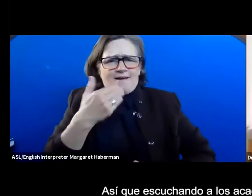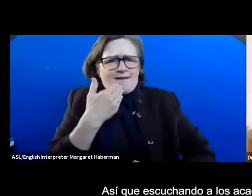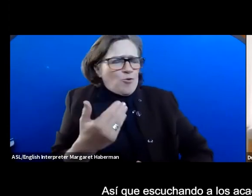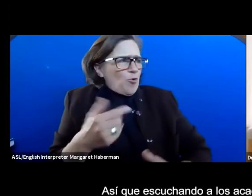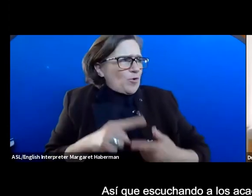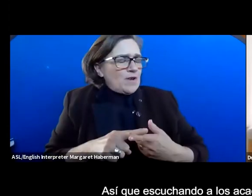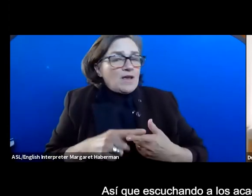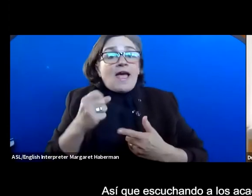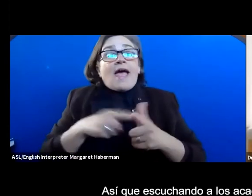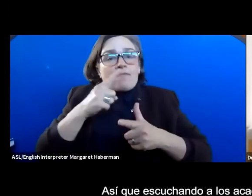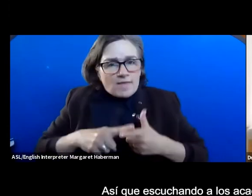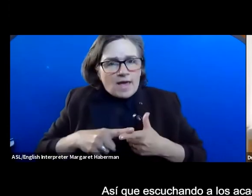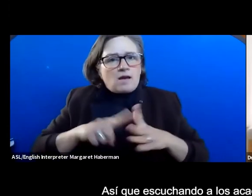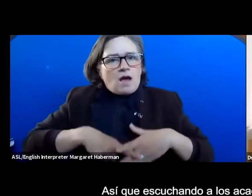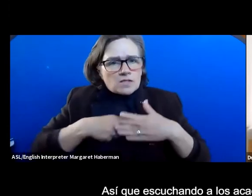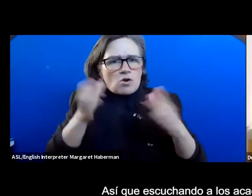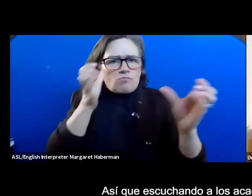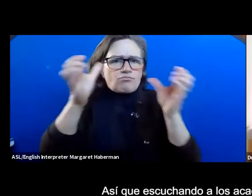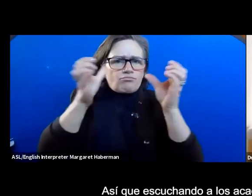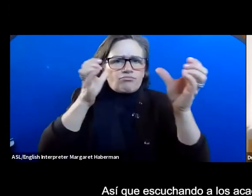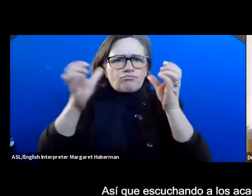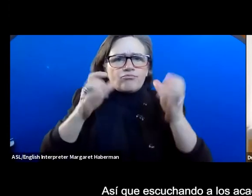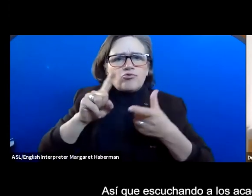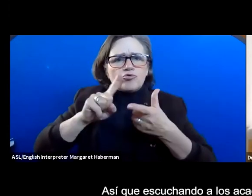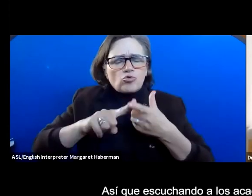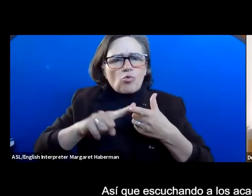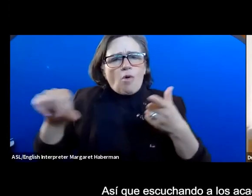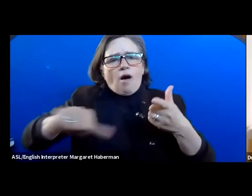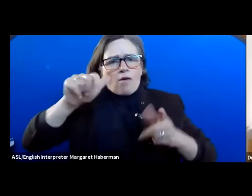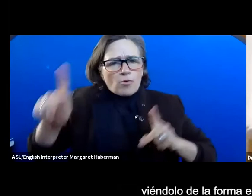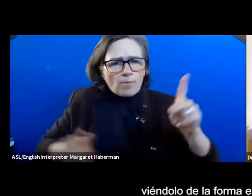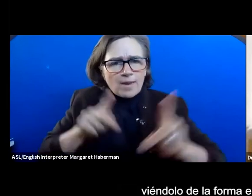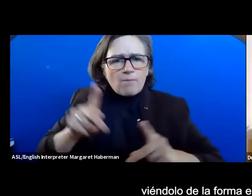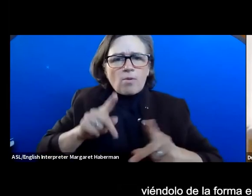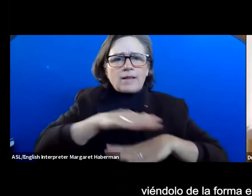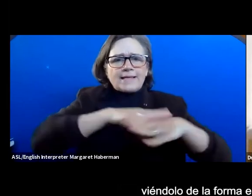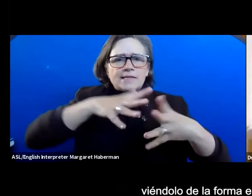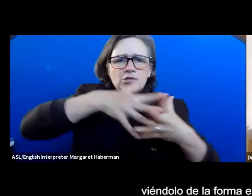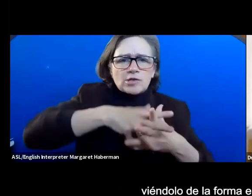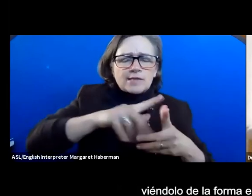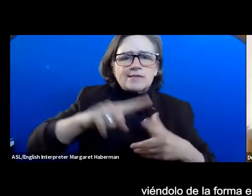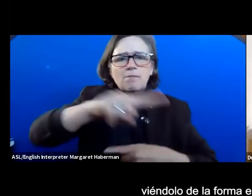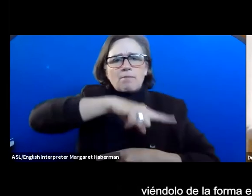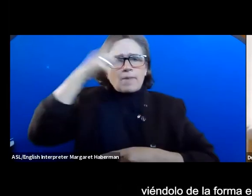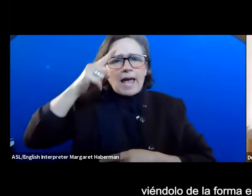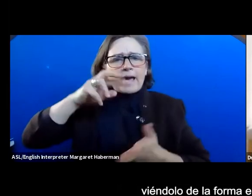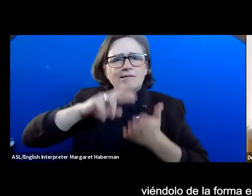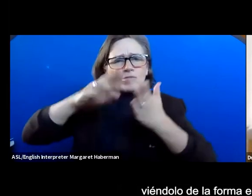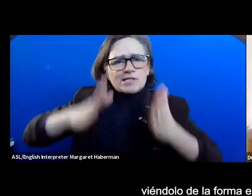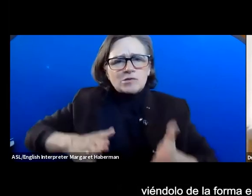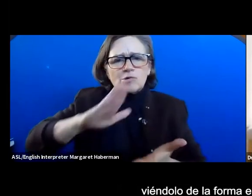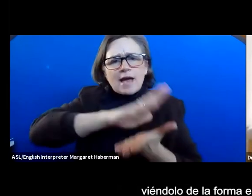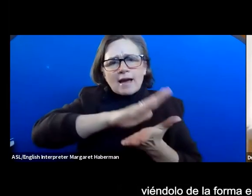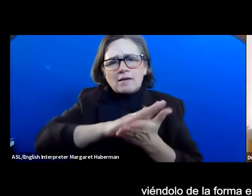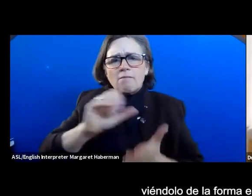Black scholars and activists talk about Palestine, seeing it the way that they were seeing